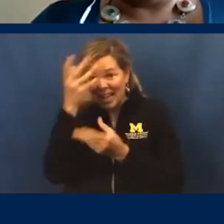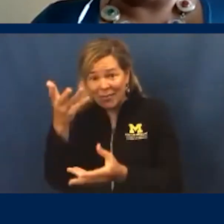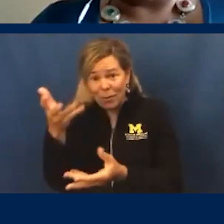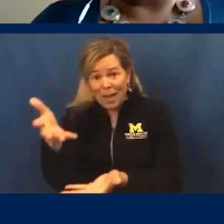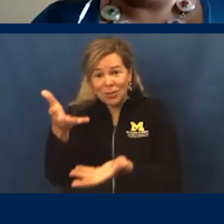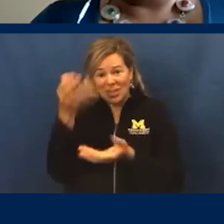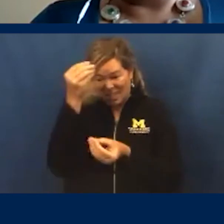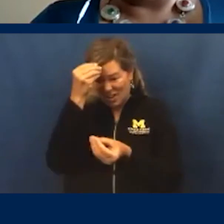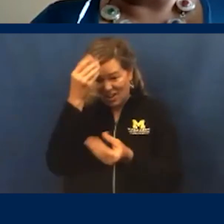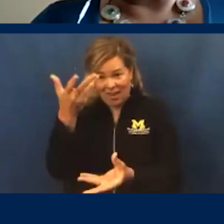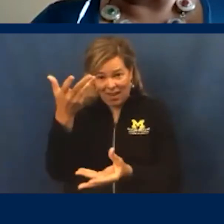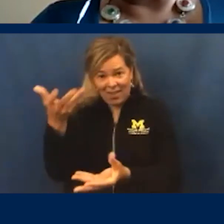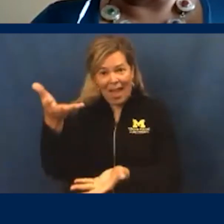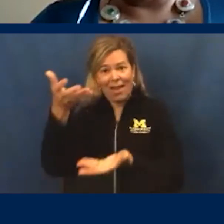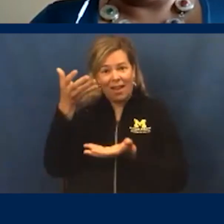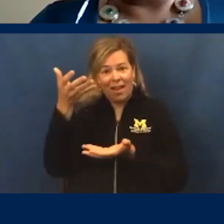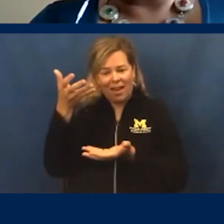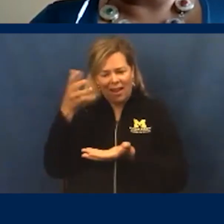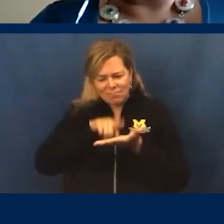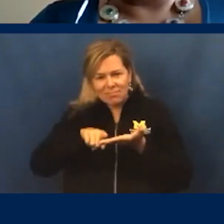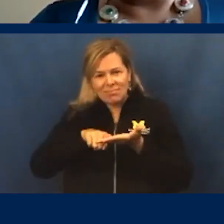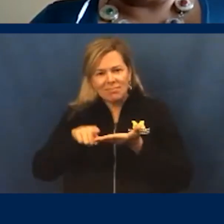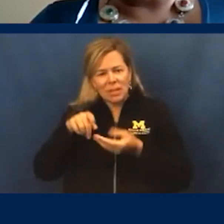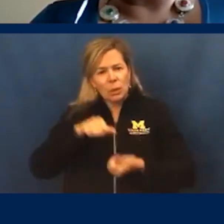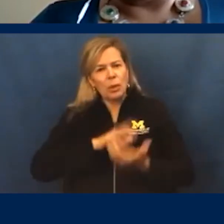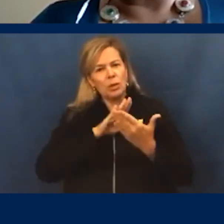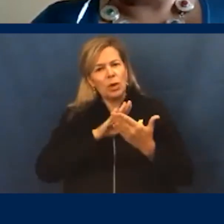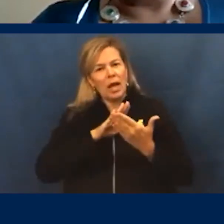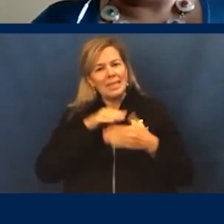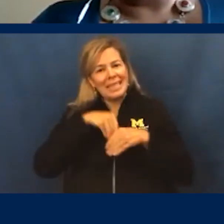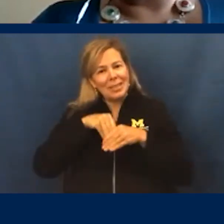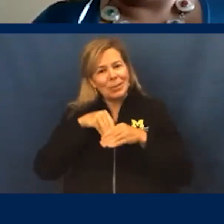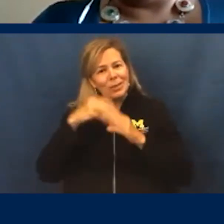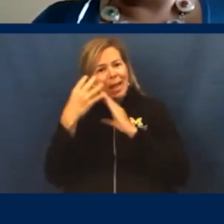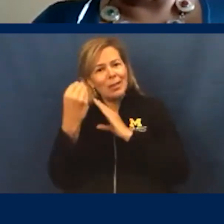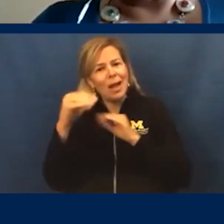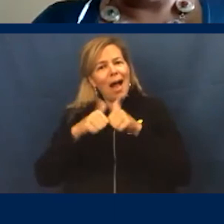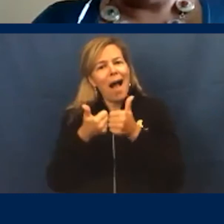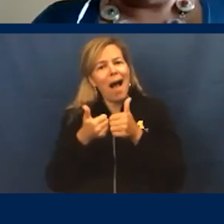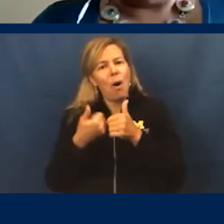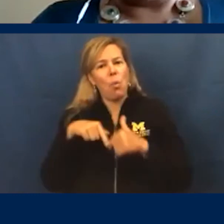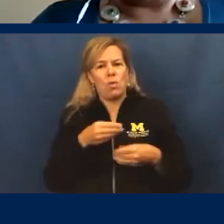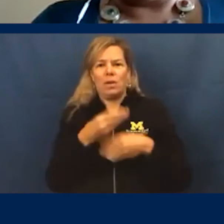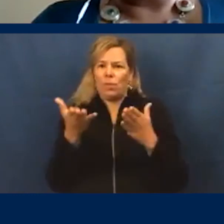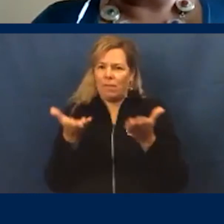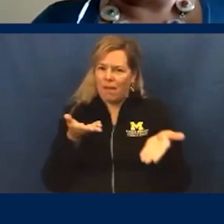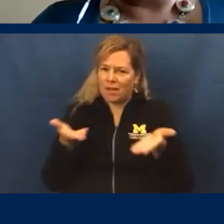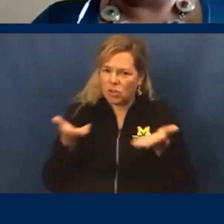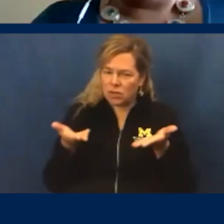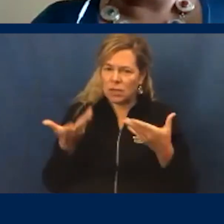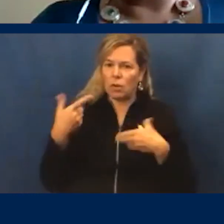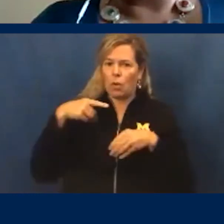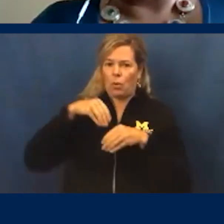share with us, to be able to address both internally and externally how we provide services within our